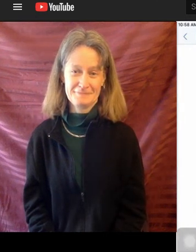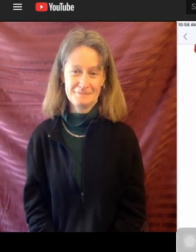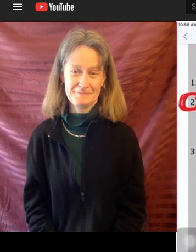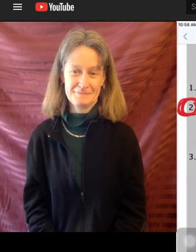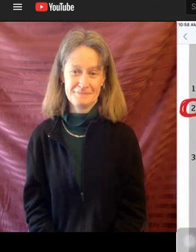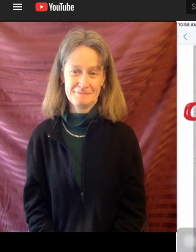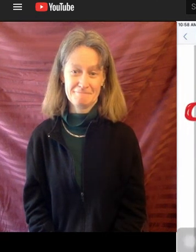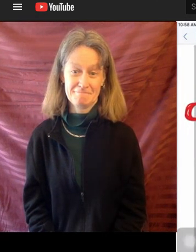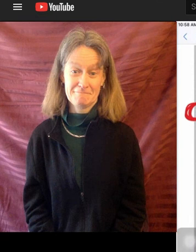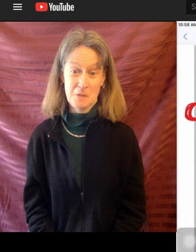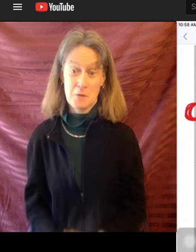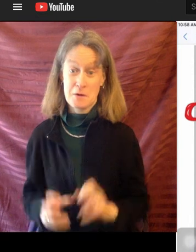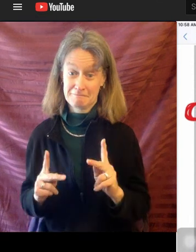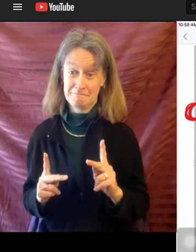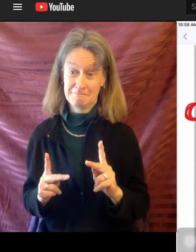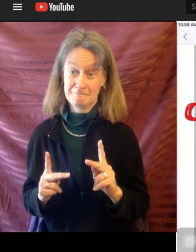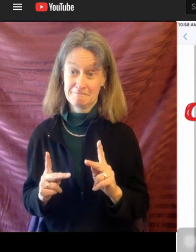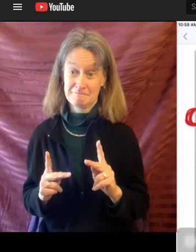Okay.